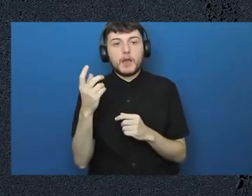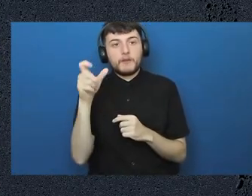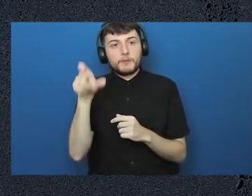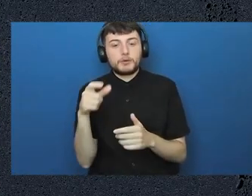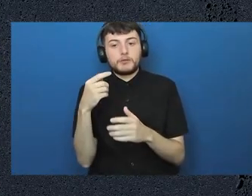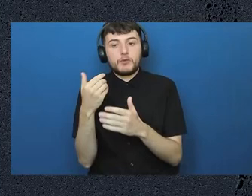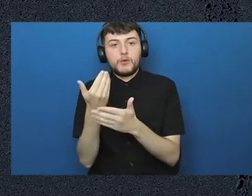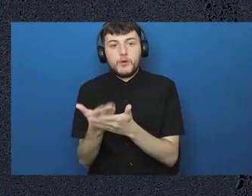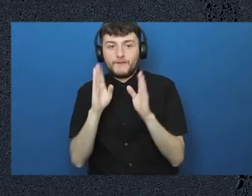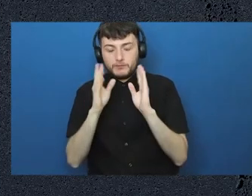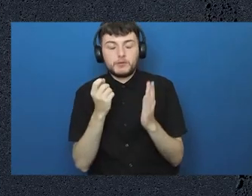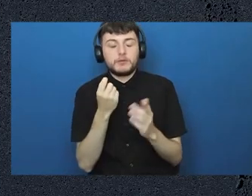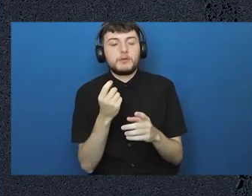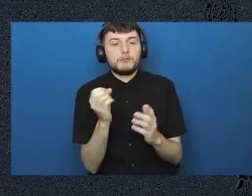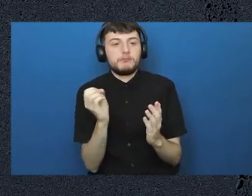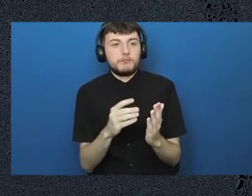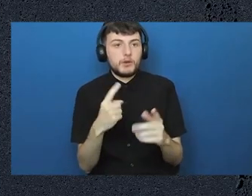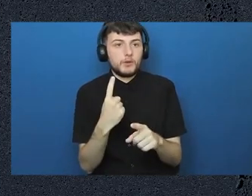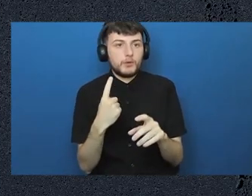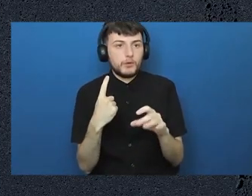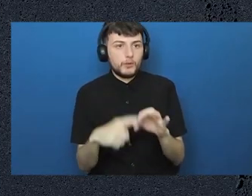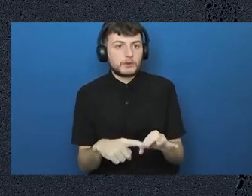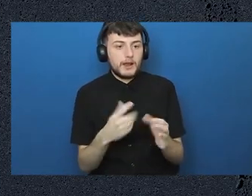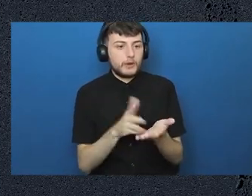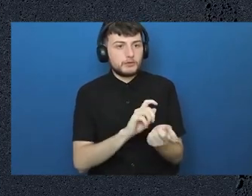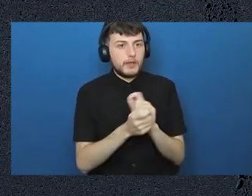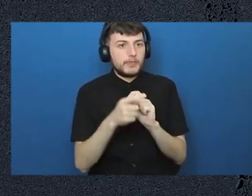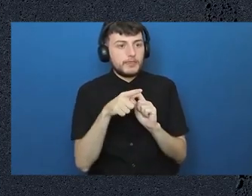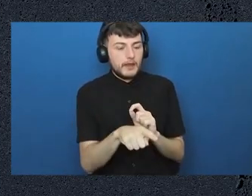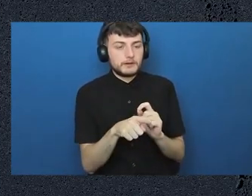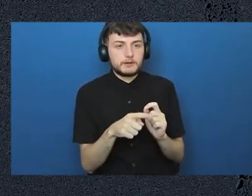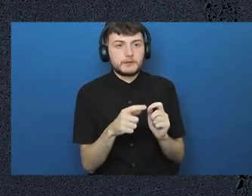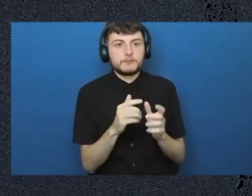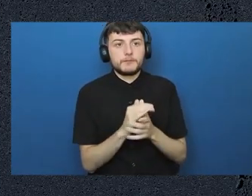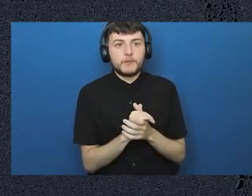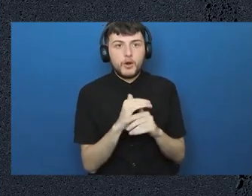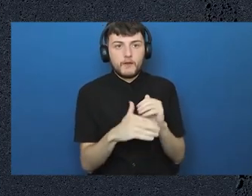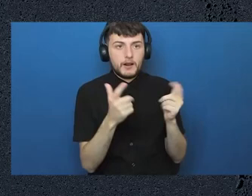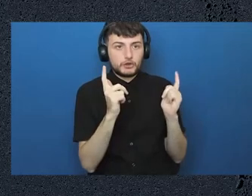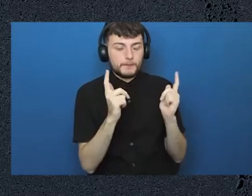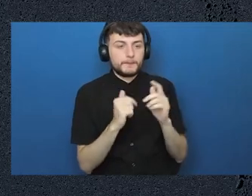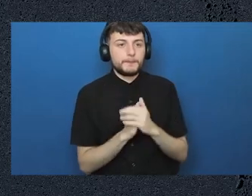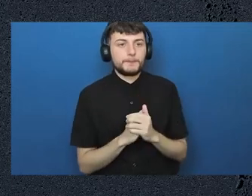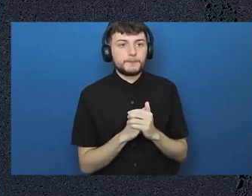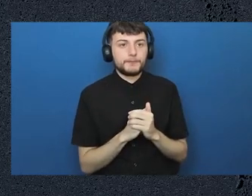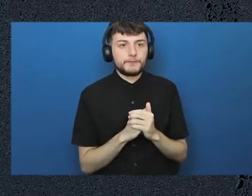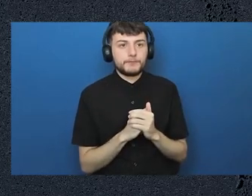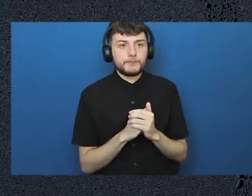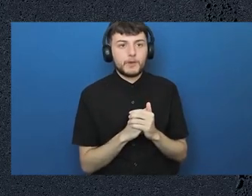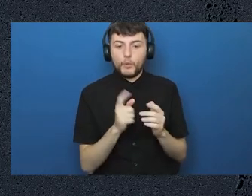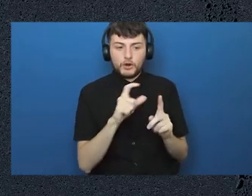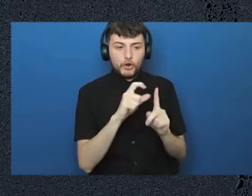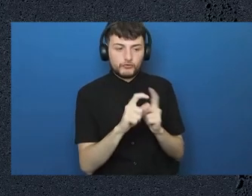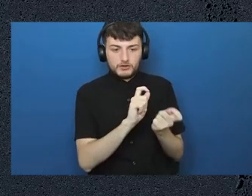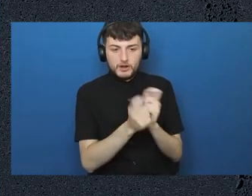sciences? Do you require a cultural shift? How might that be achieved? I mean, so what fundamental change needs to have to happen